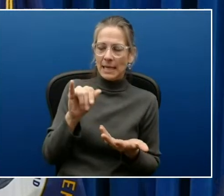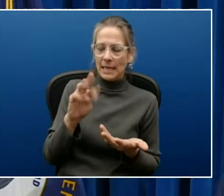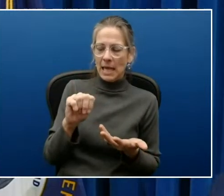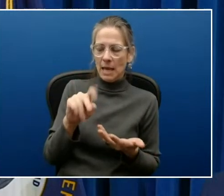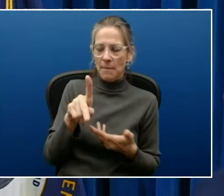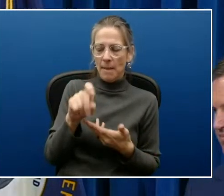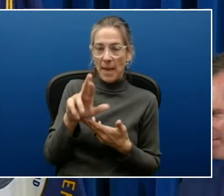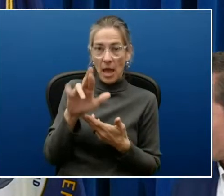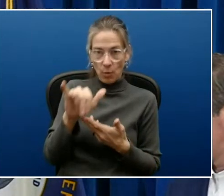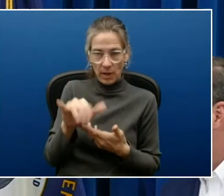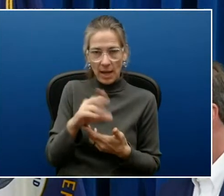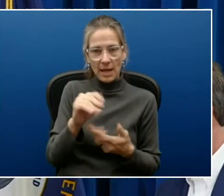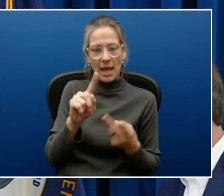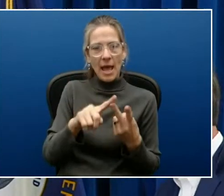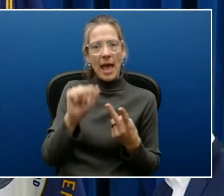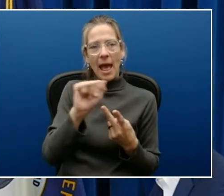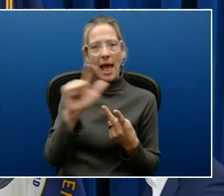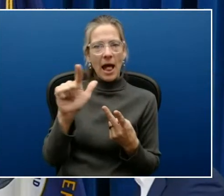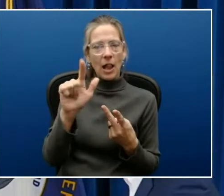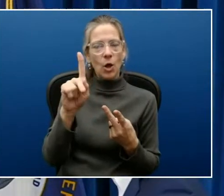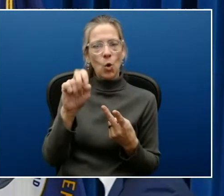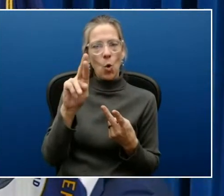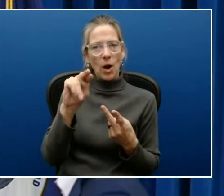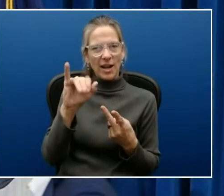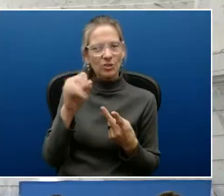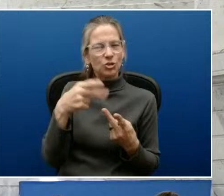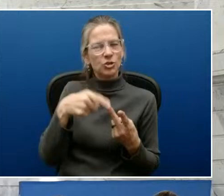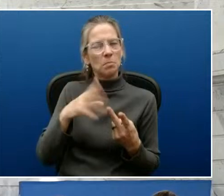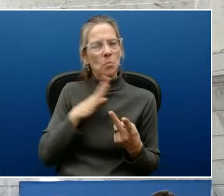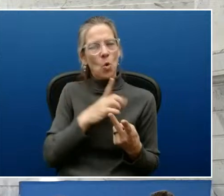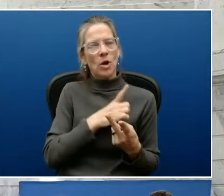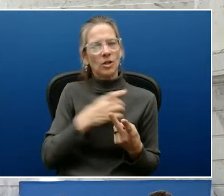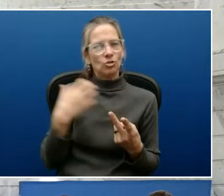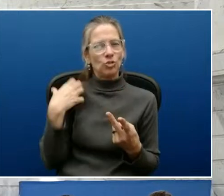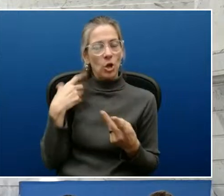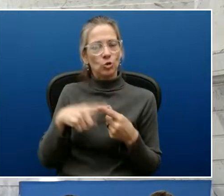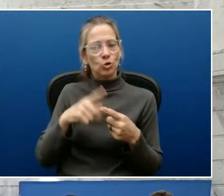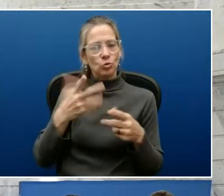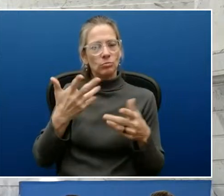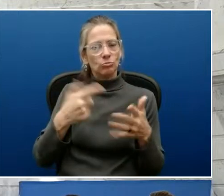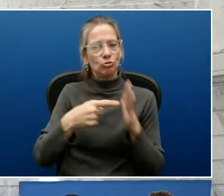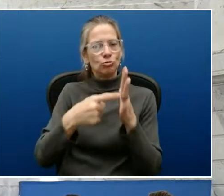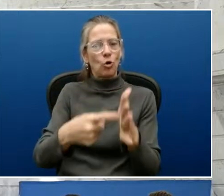our 2025 board chair, to actually unveil the poster.